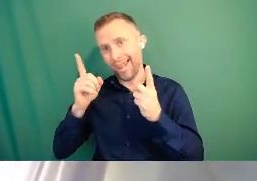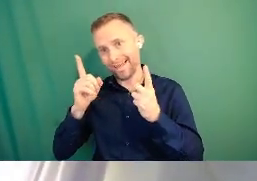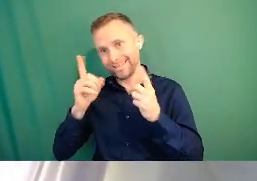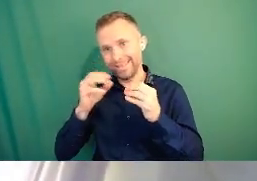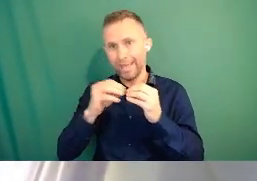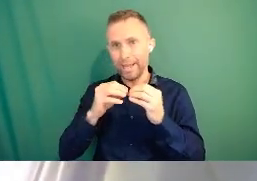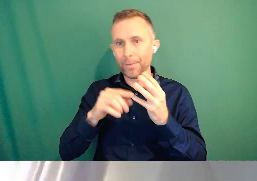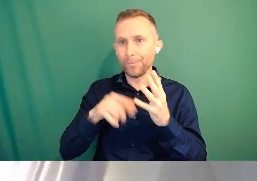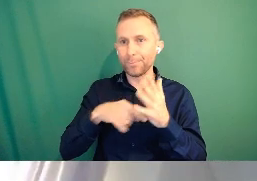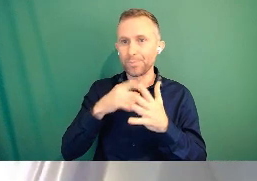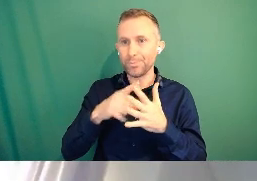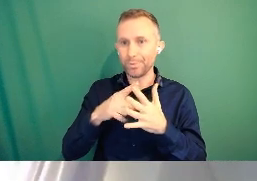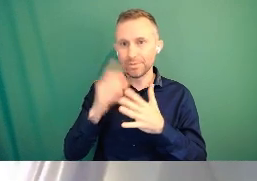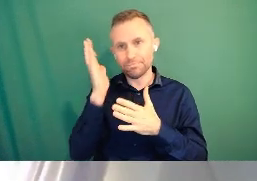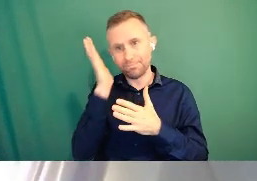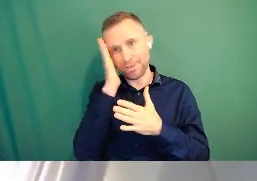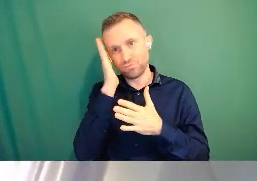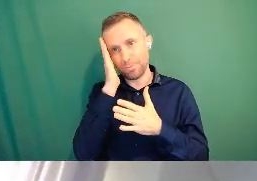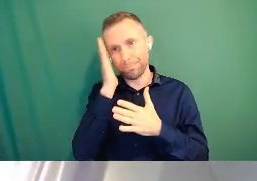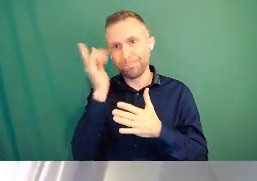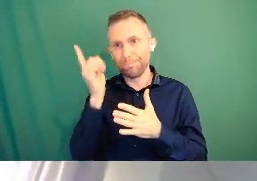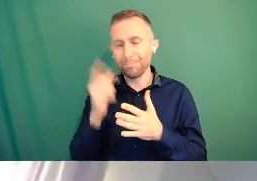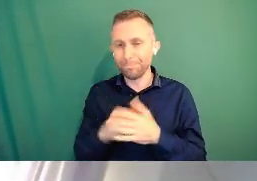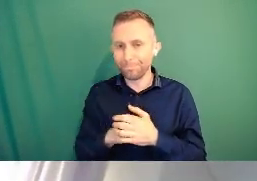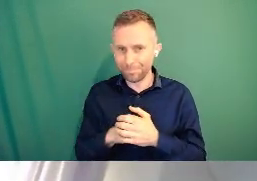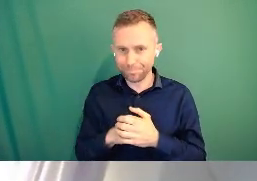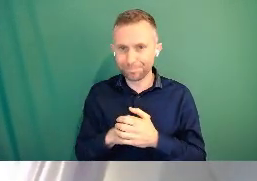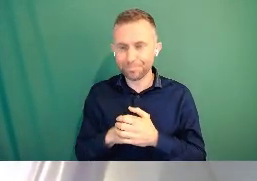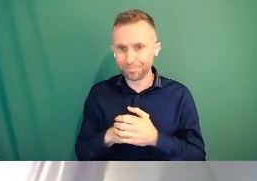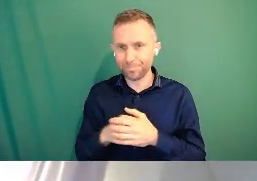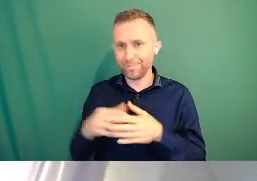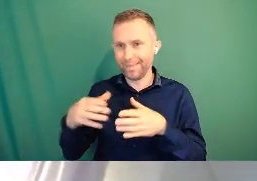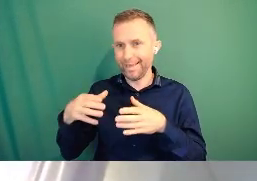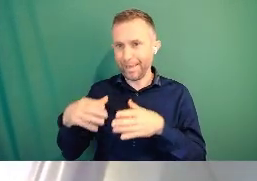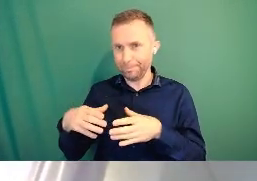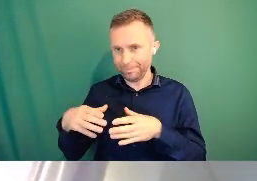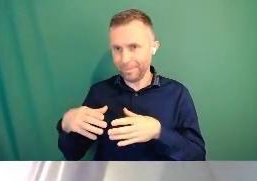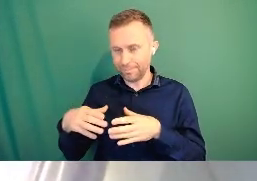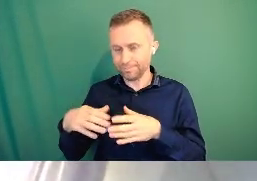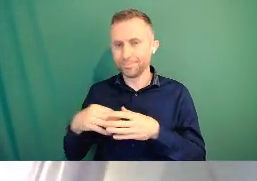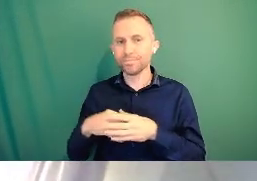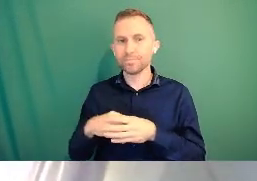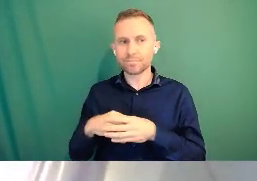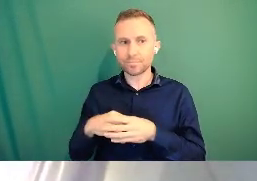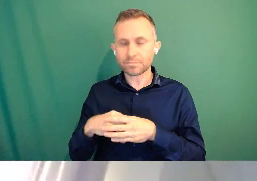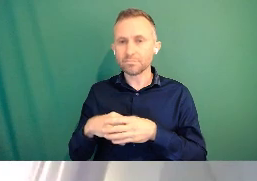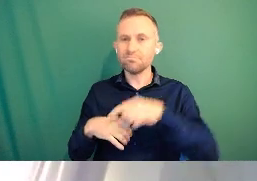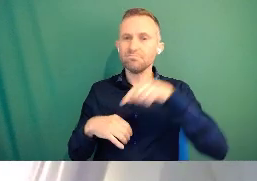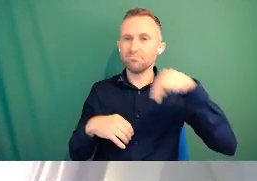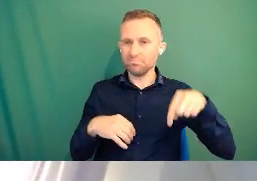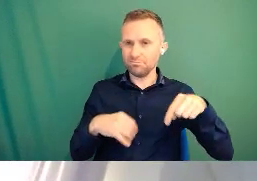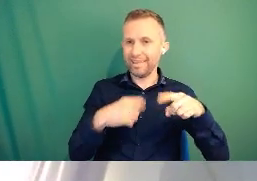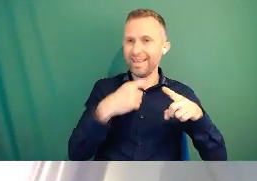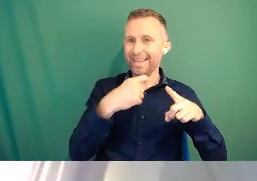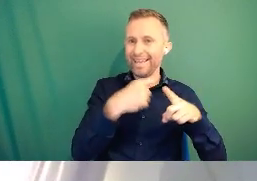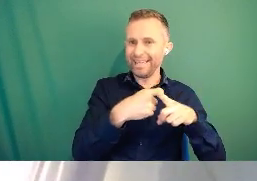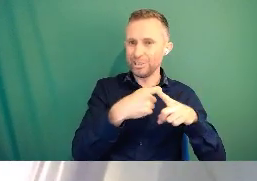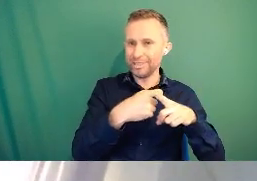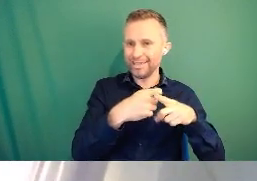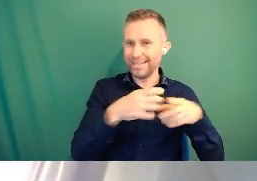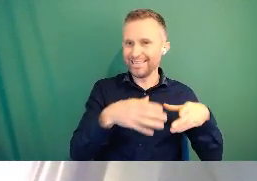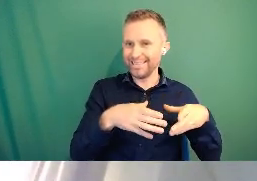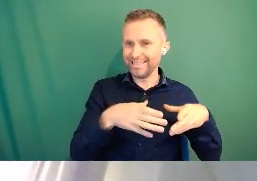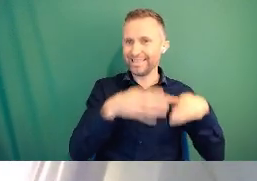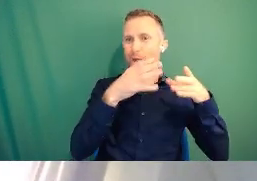Bute's bedroom. We have the Kitchen Tower just to the well, in the corner of the site, and that